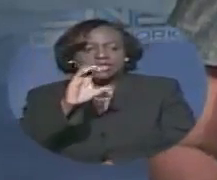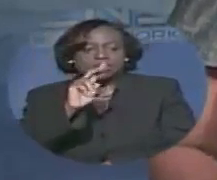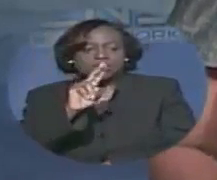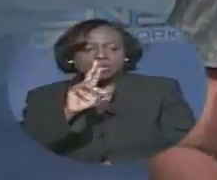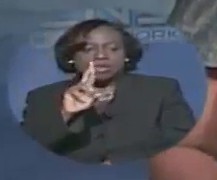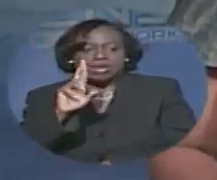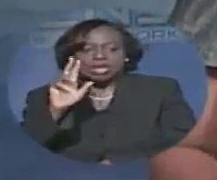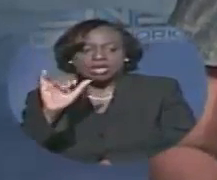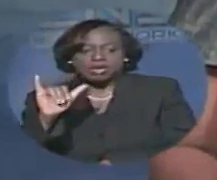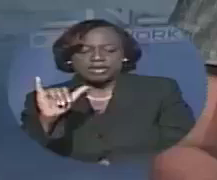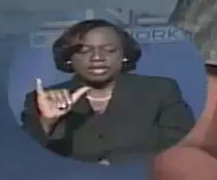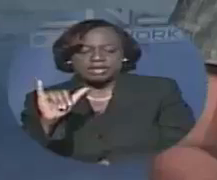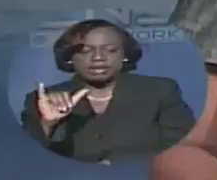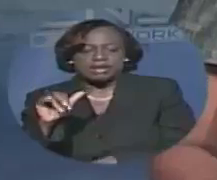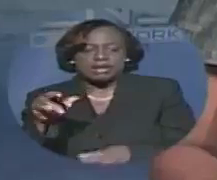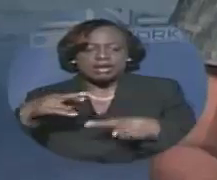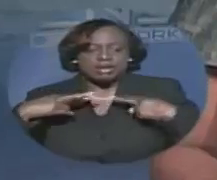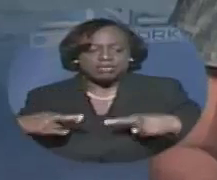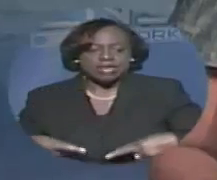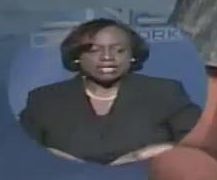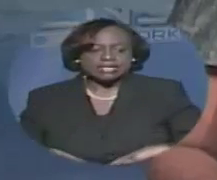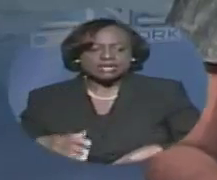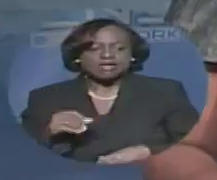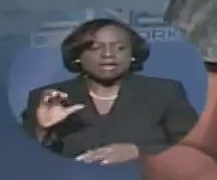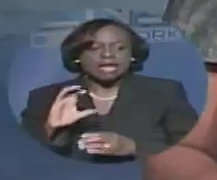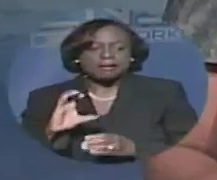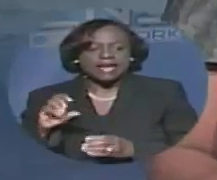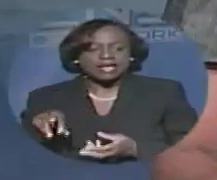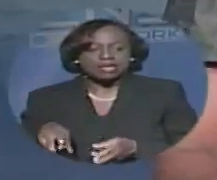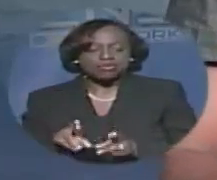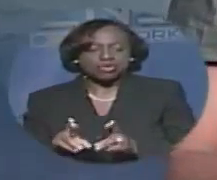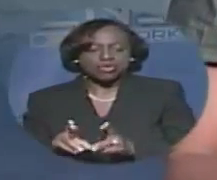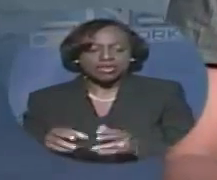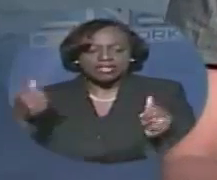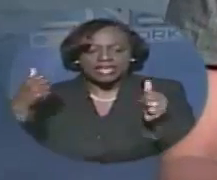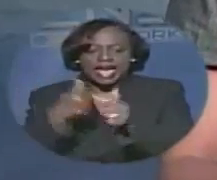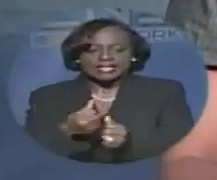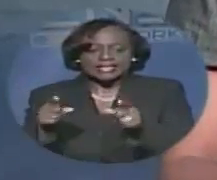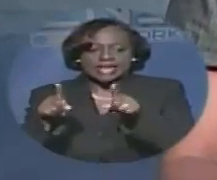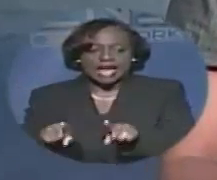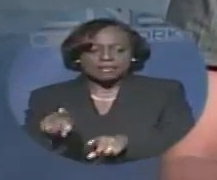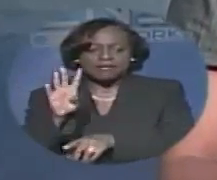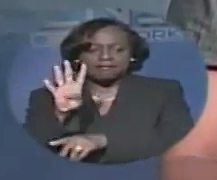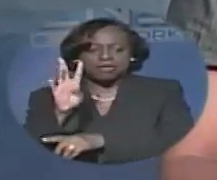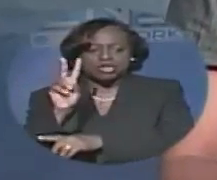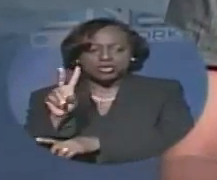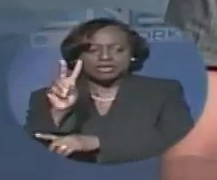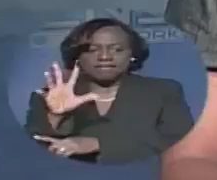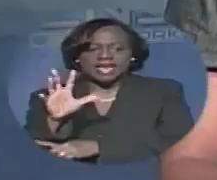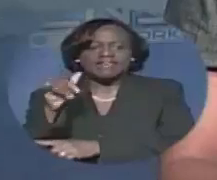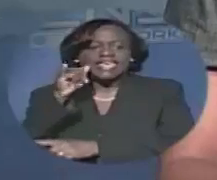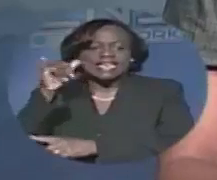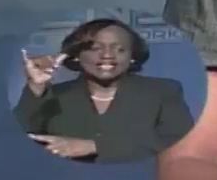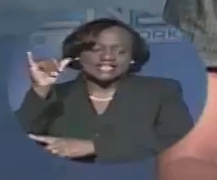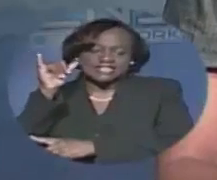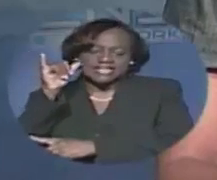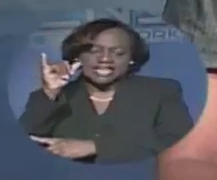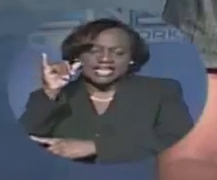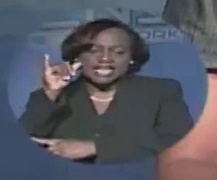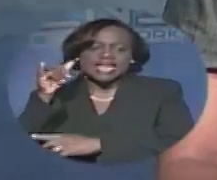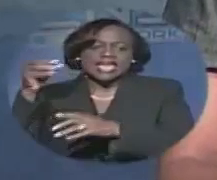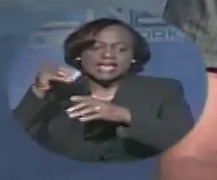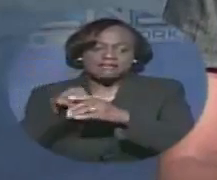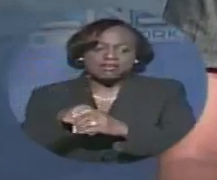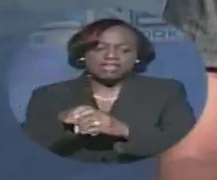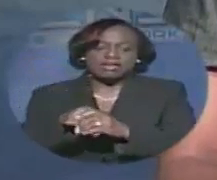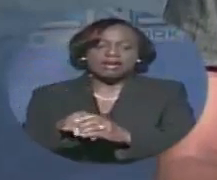a resident of Wingate Drive off Carmichael Road. The accident reportedly occurred around 4:45 yesterday afternoon, involving